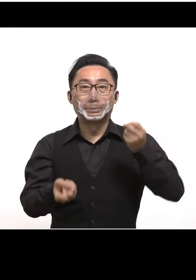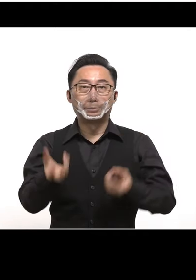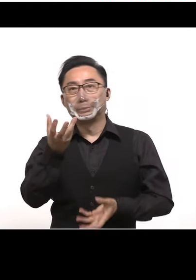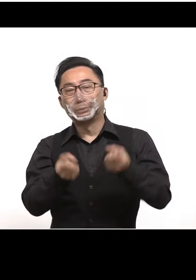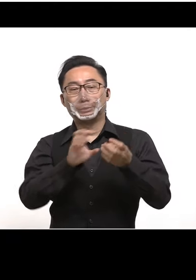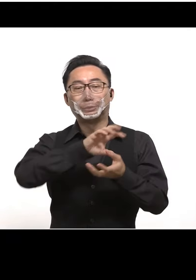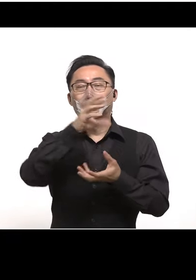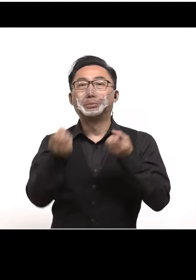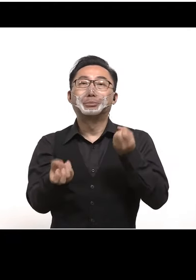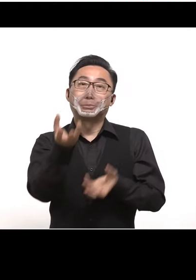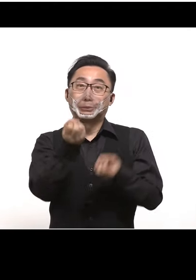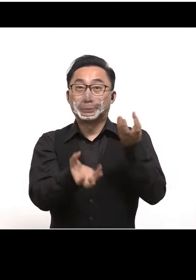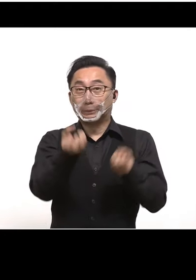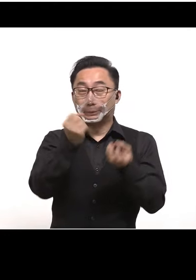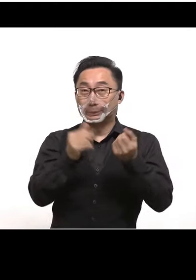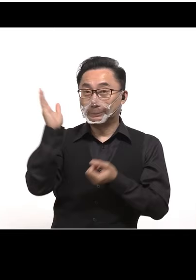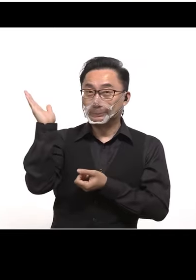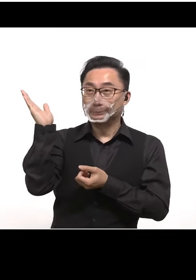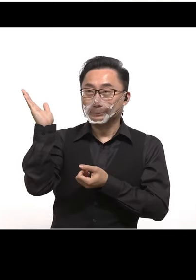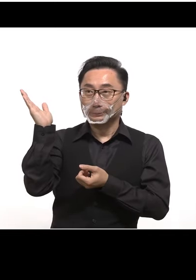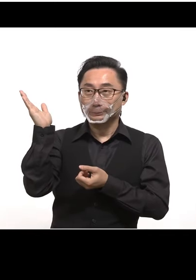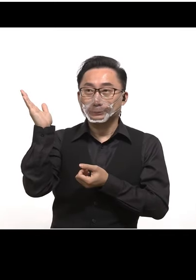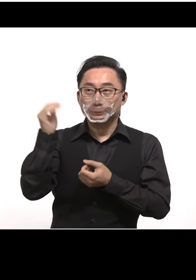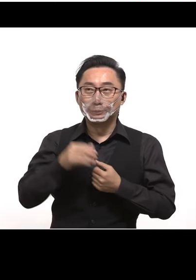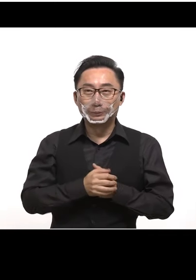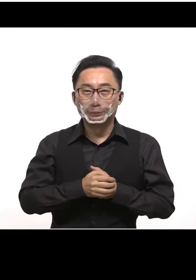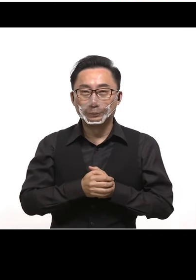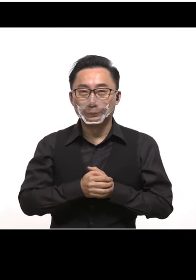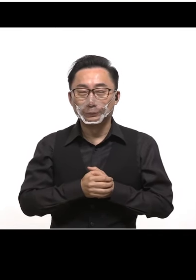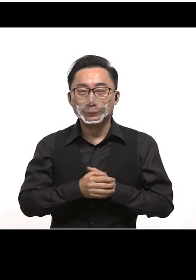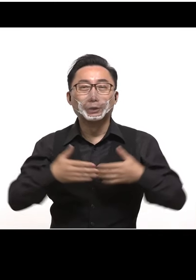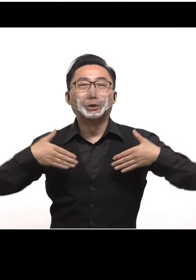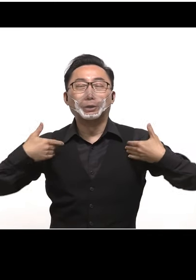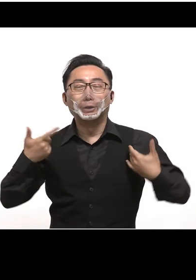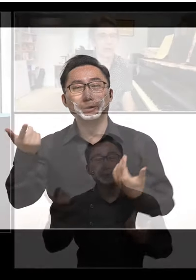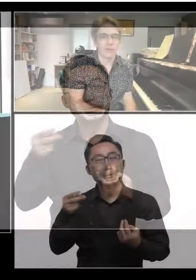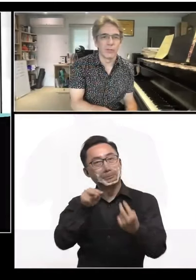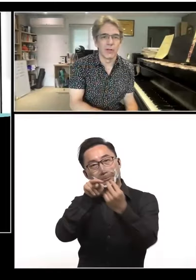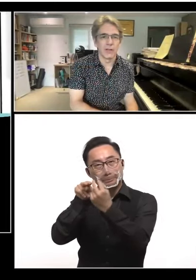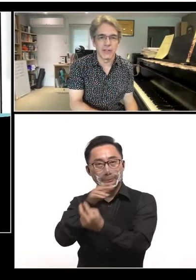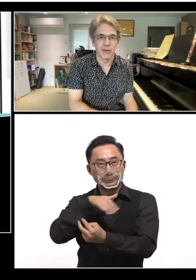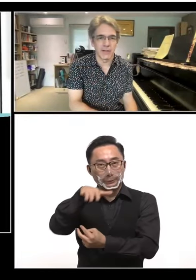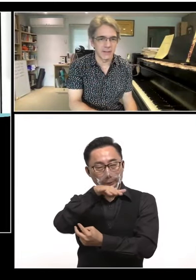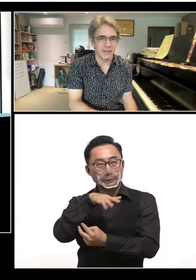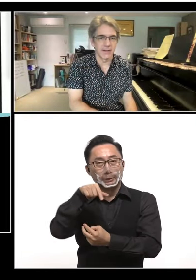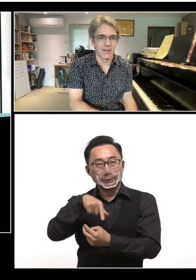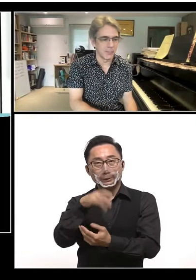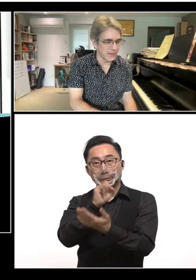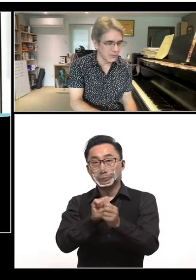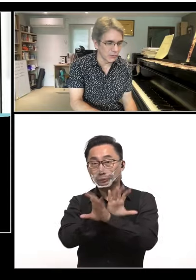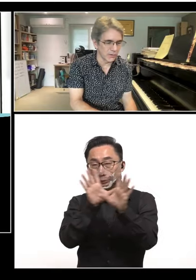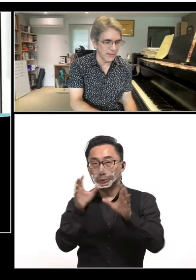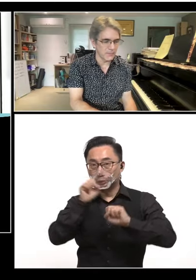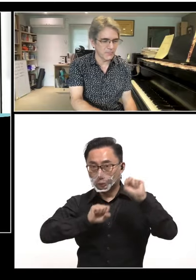balls. Okay, that's me. Nice to be here today. I'm looking forward to sharing